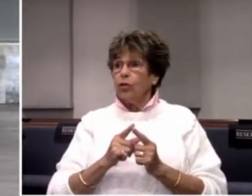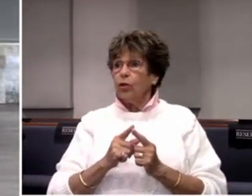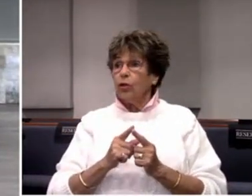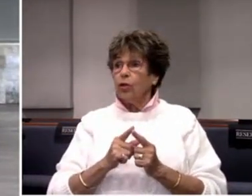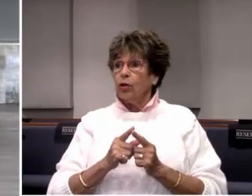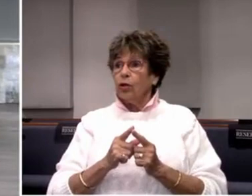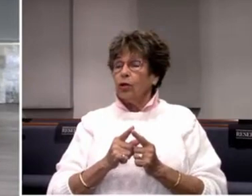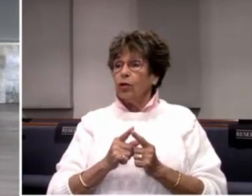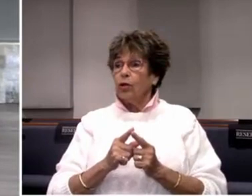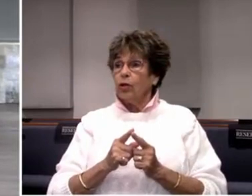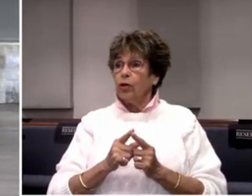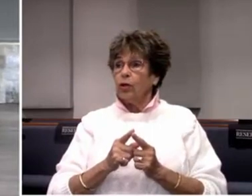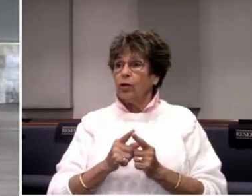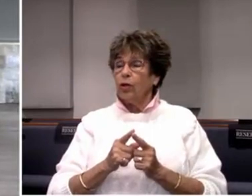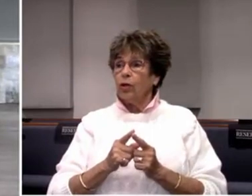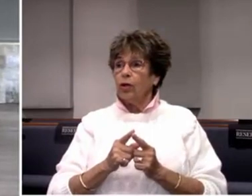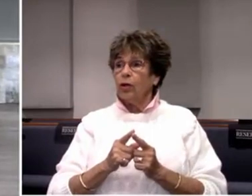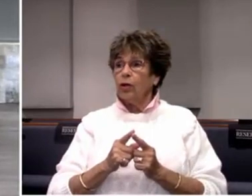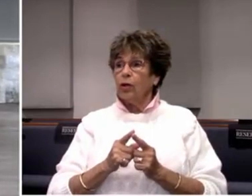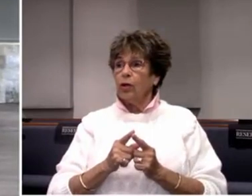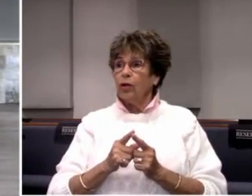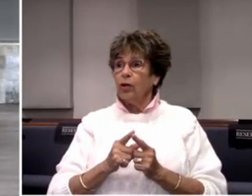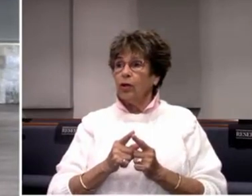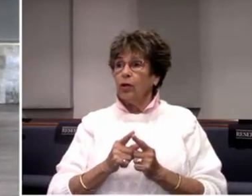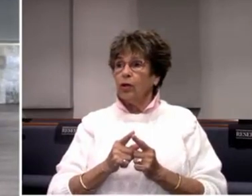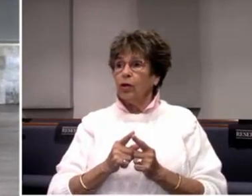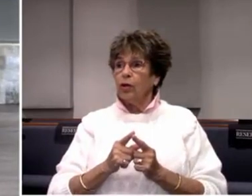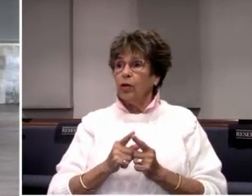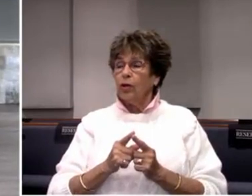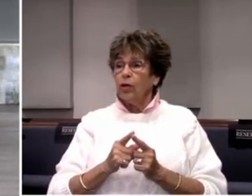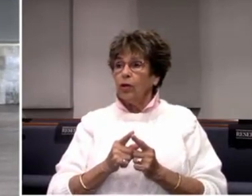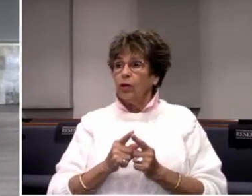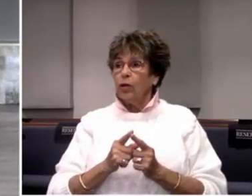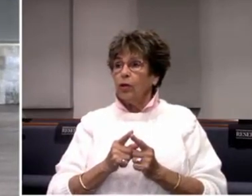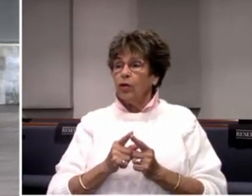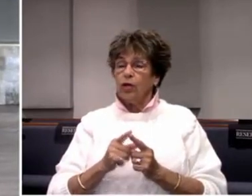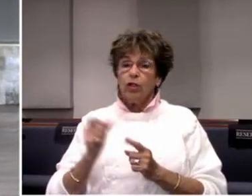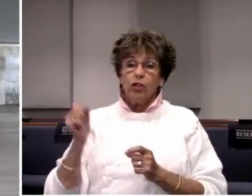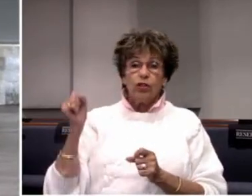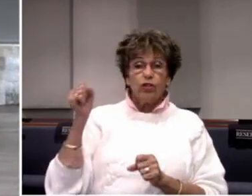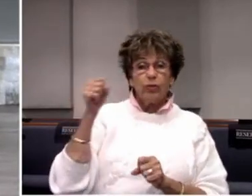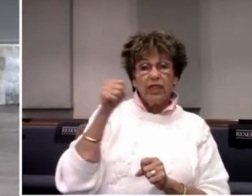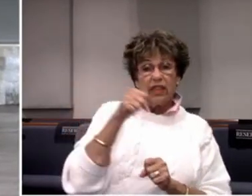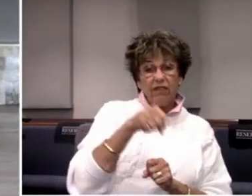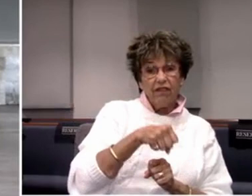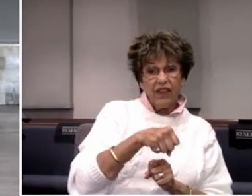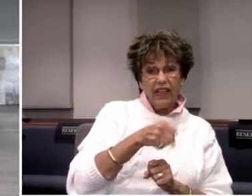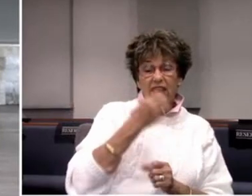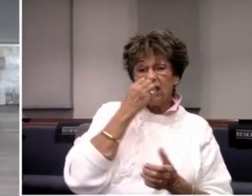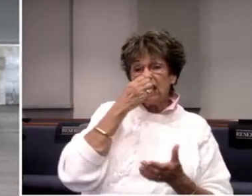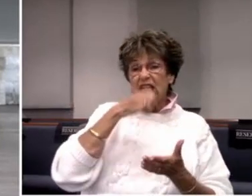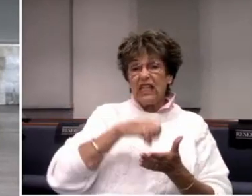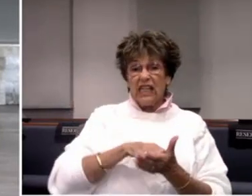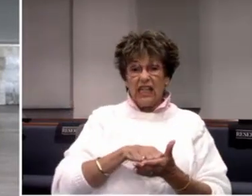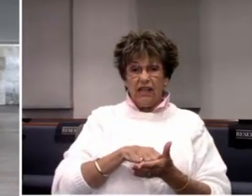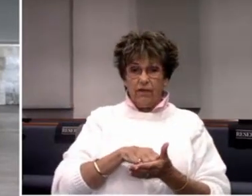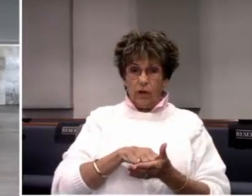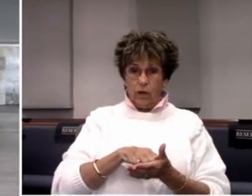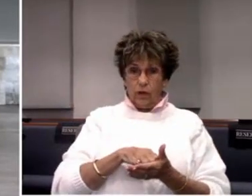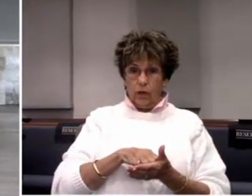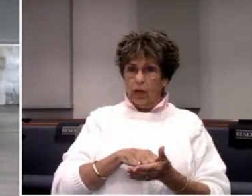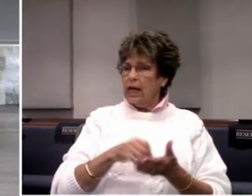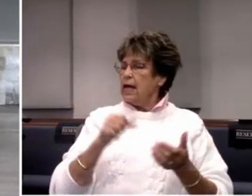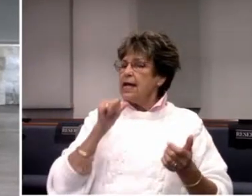its deservedness with retribution. He's talking about here a